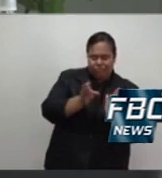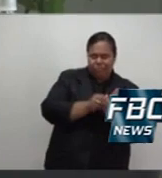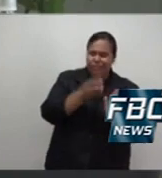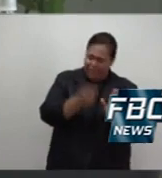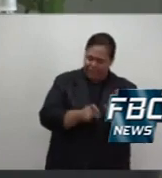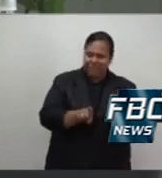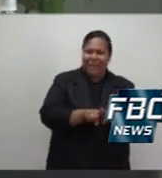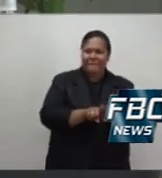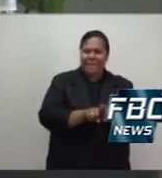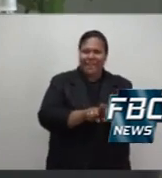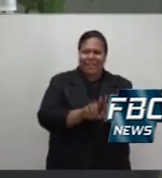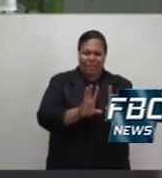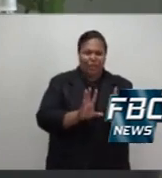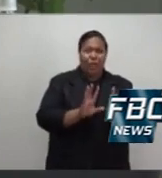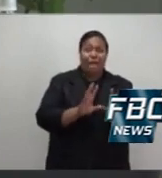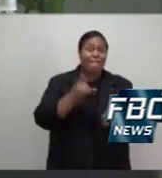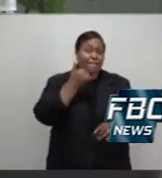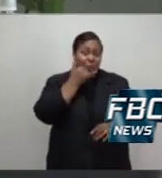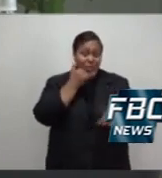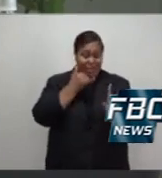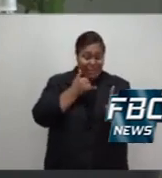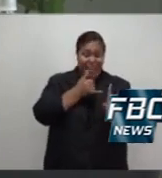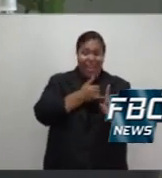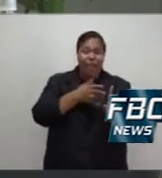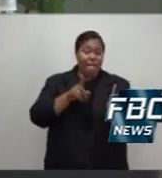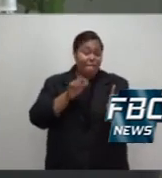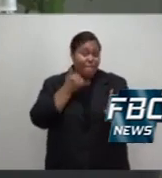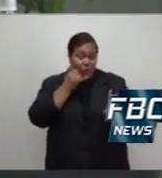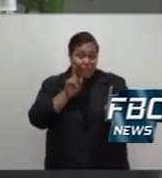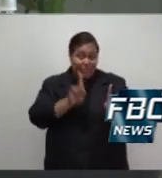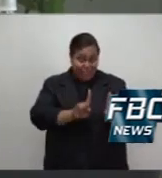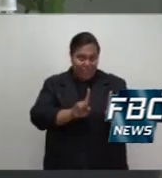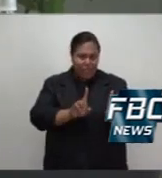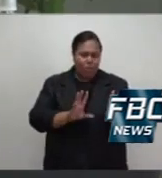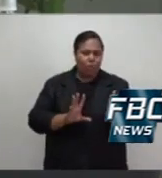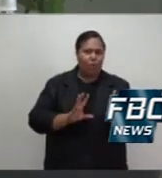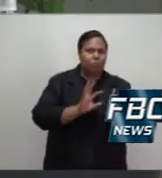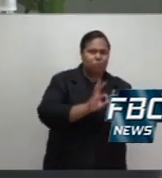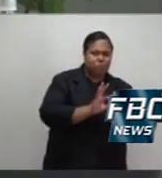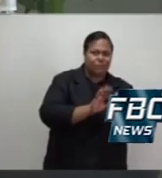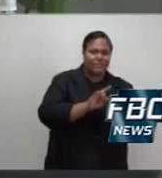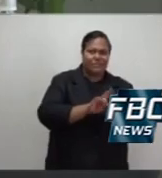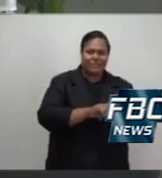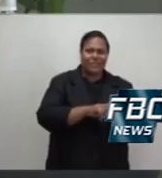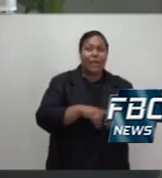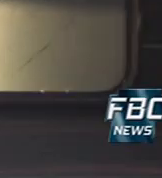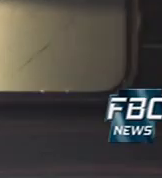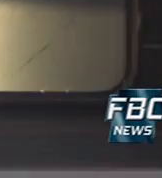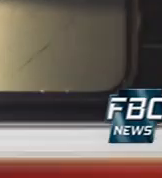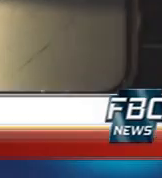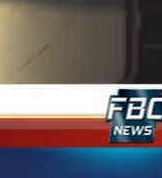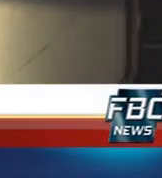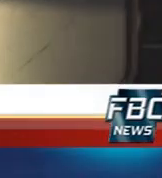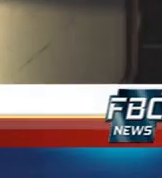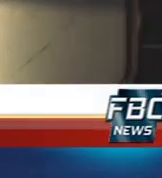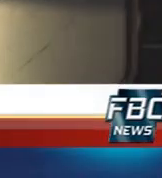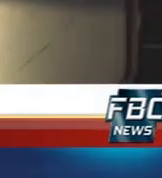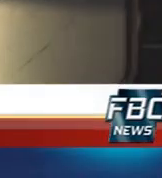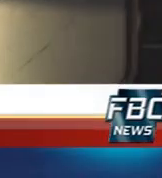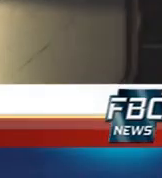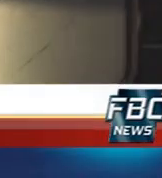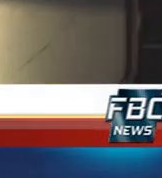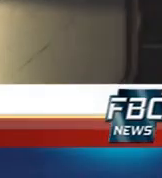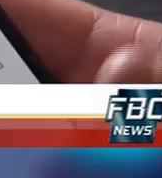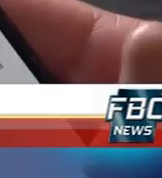turned on. So the actual my details do not get transferred. Maravilala says users'